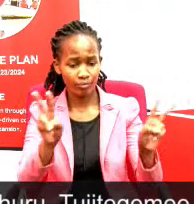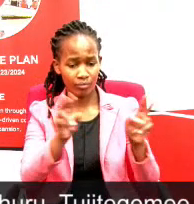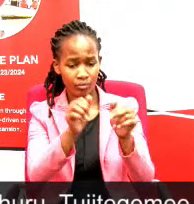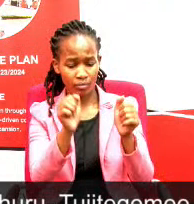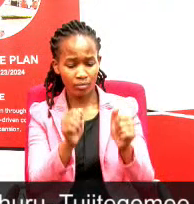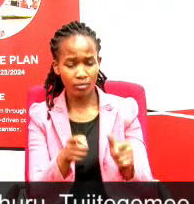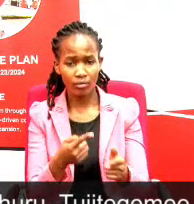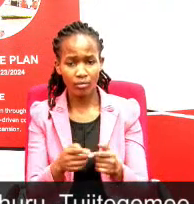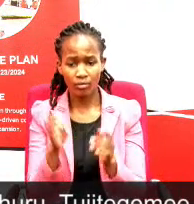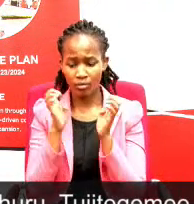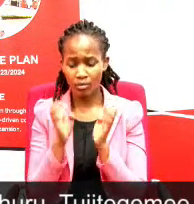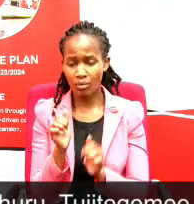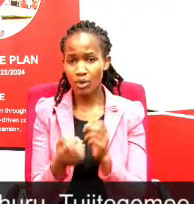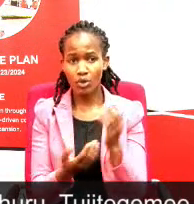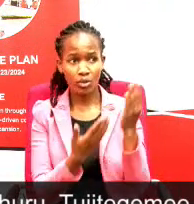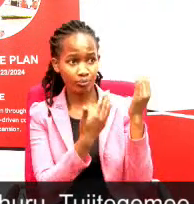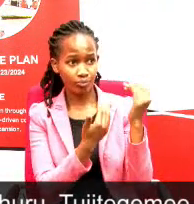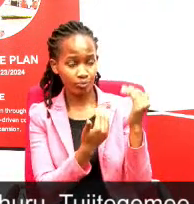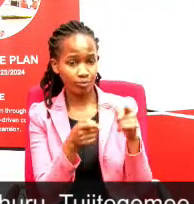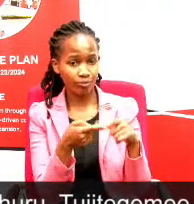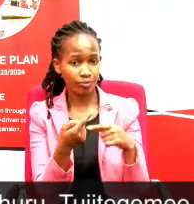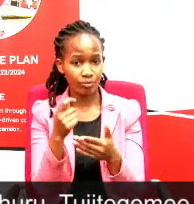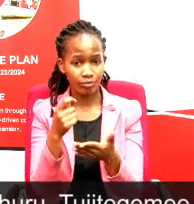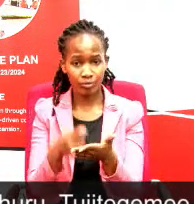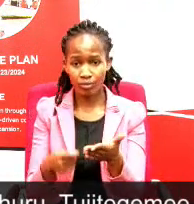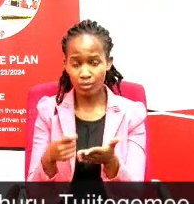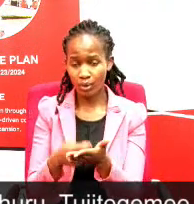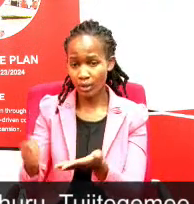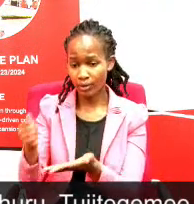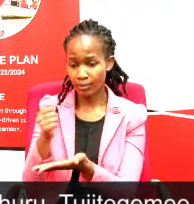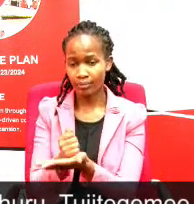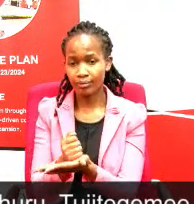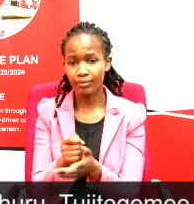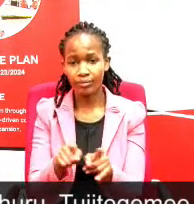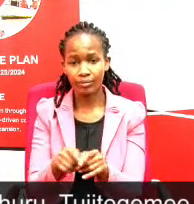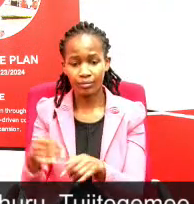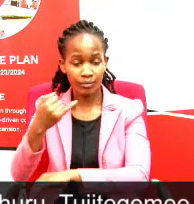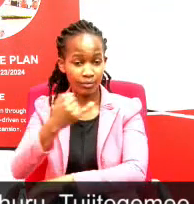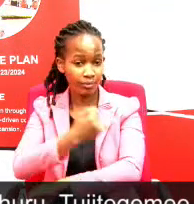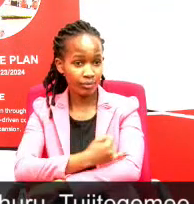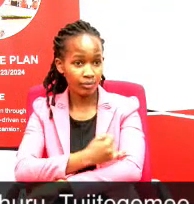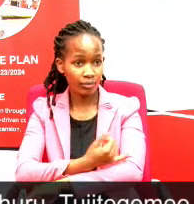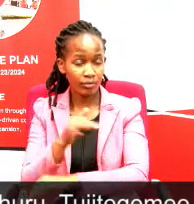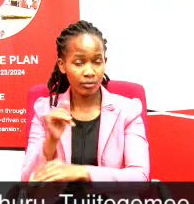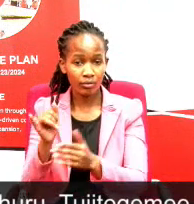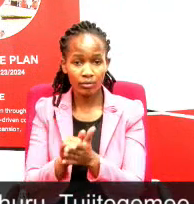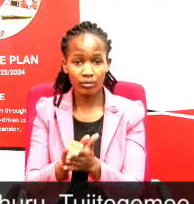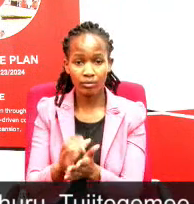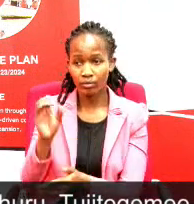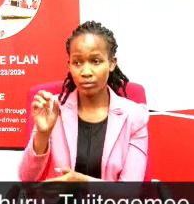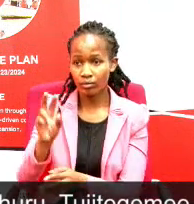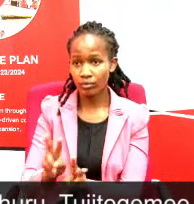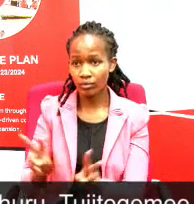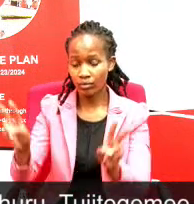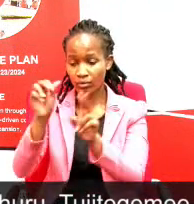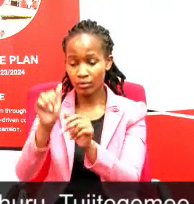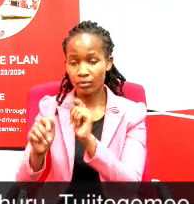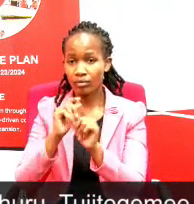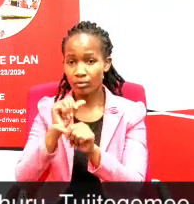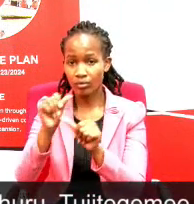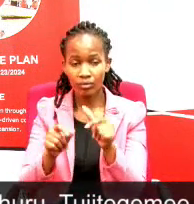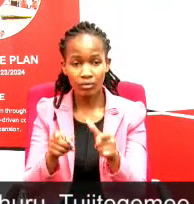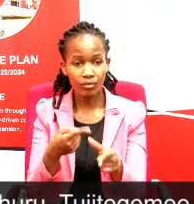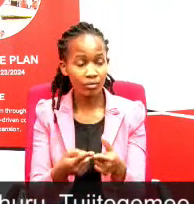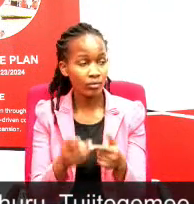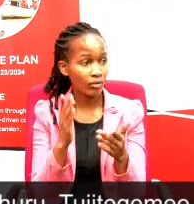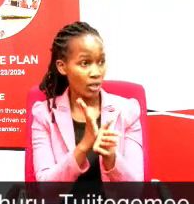and the ethics that we expect in terms of tax administration, institutionalization of the core values that I talked about, and therefore